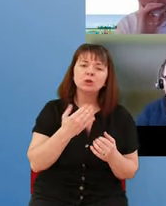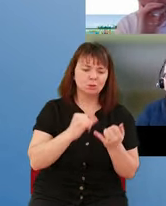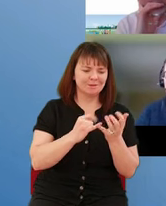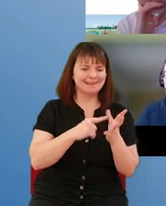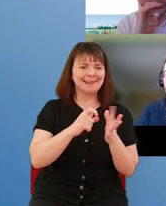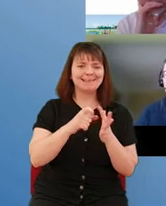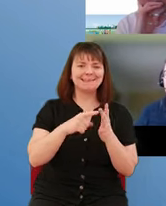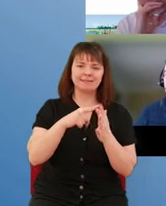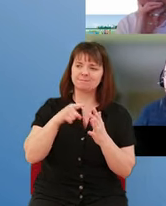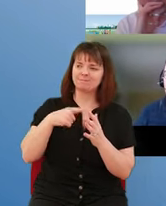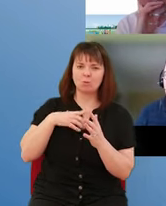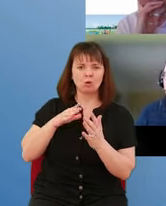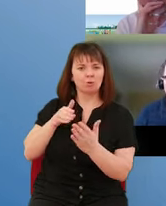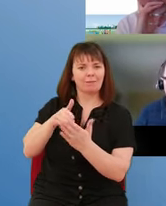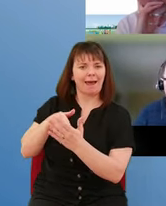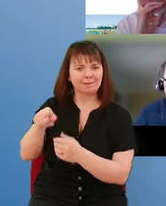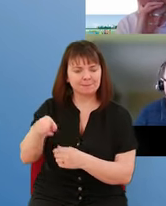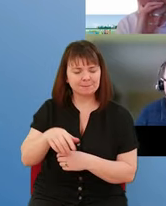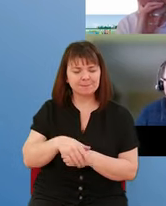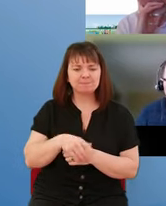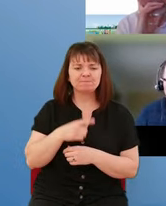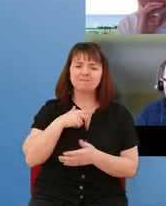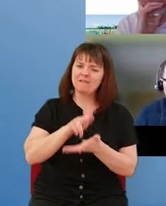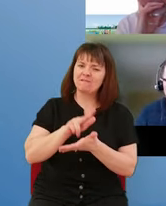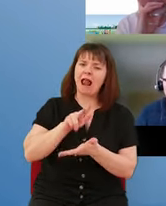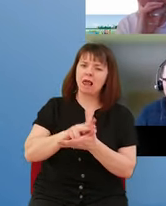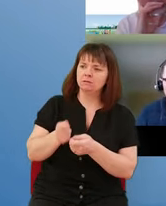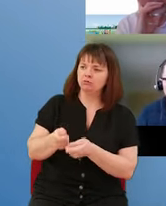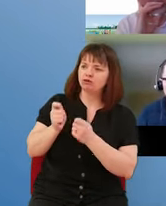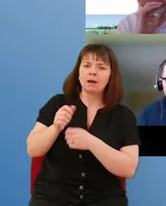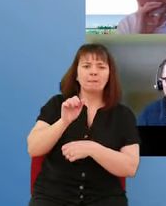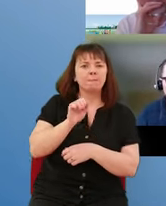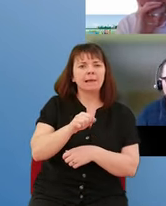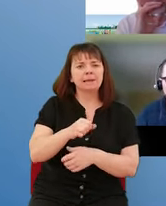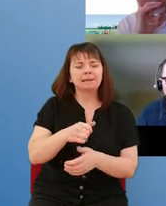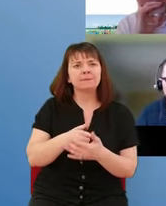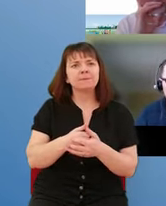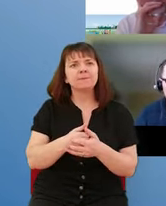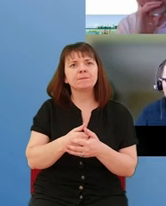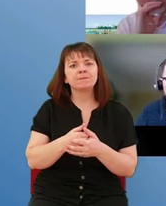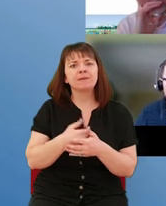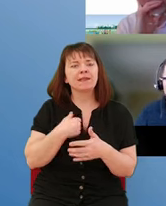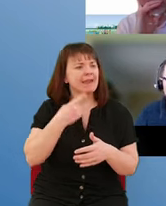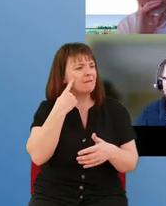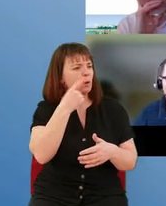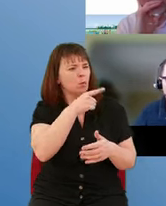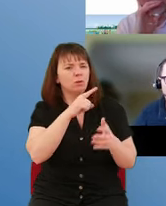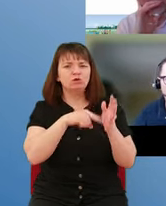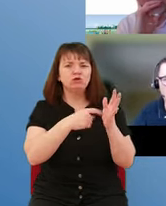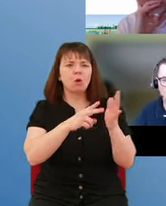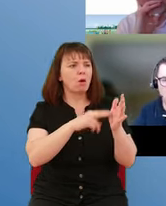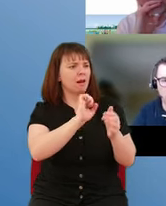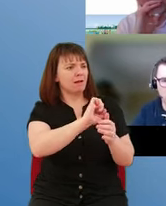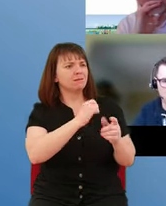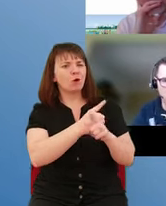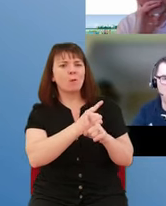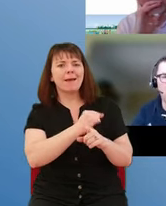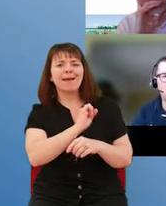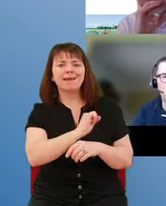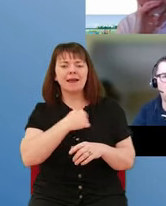what John's comment is, some of those key themes we could probably then look to prioritise where we might want to focus our attentions, or